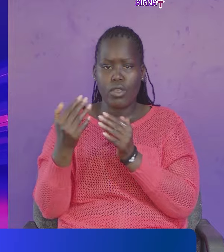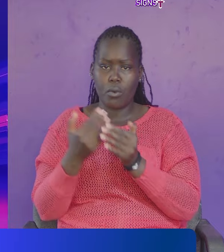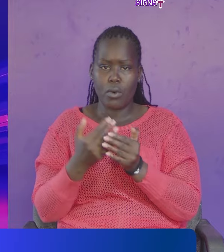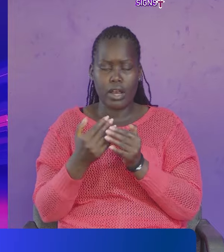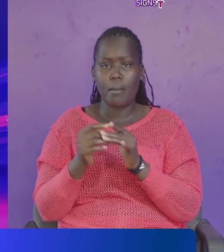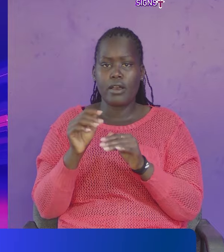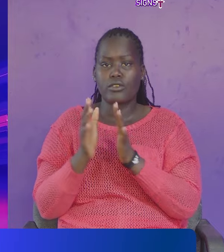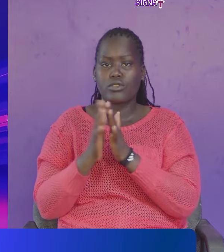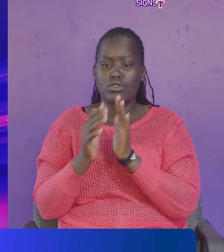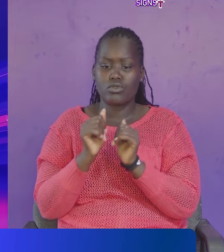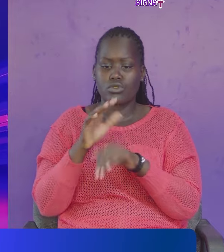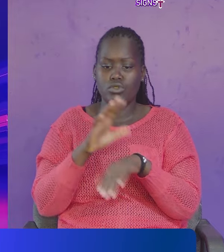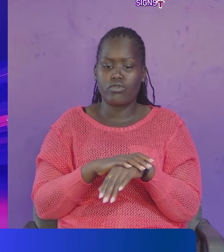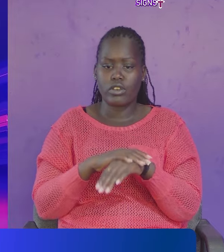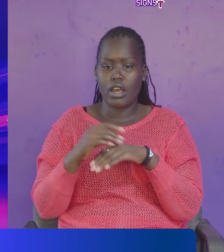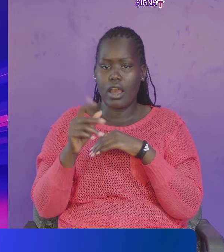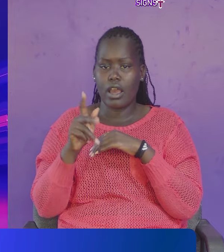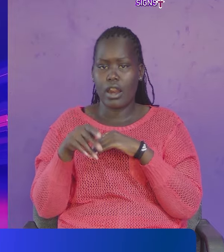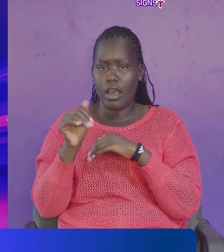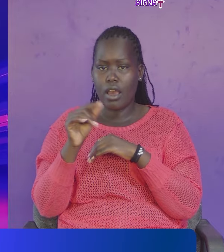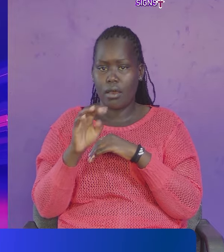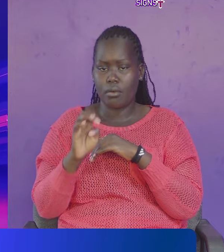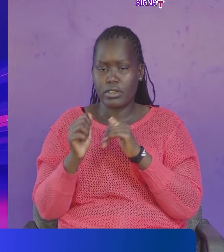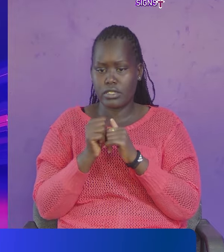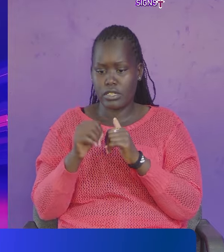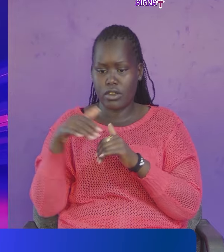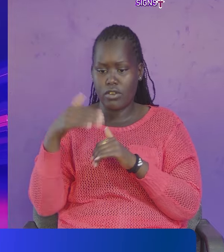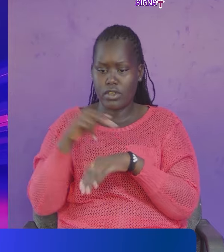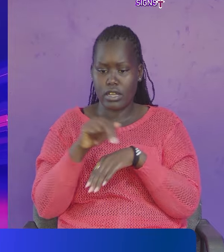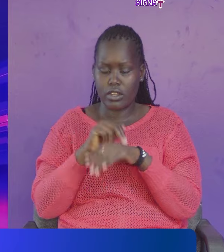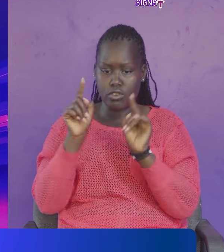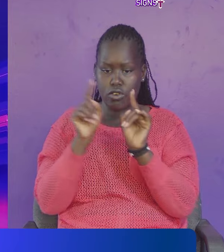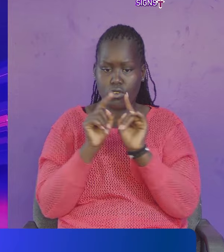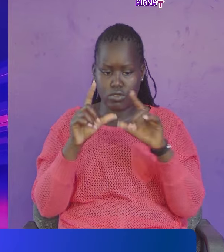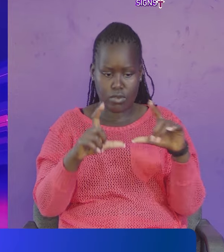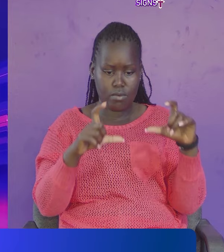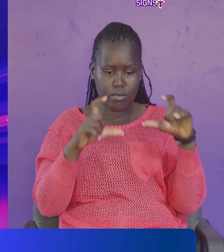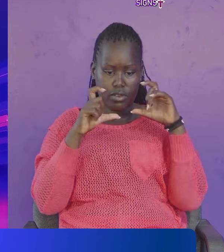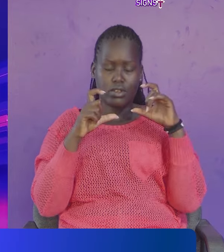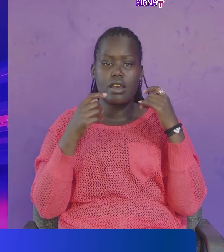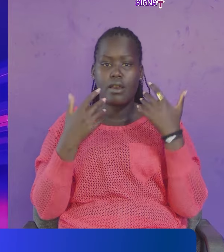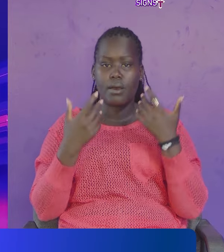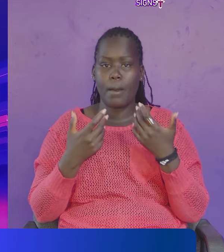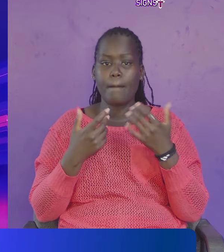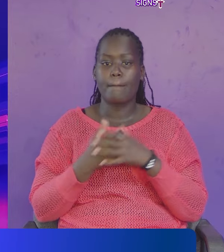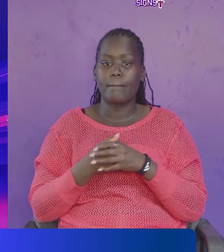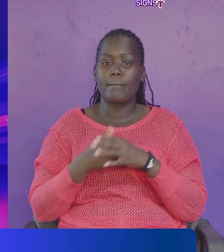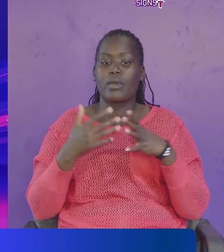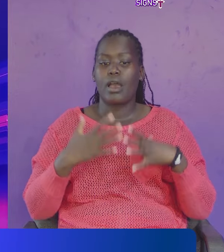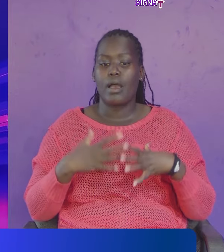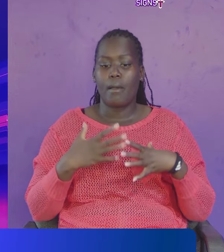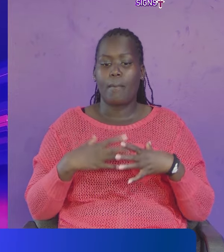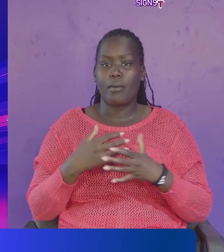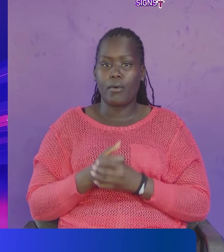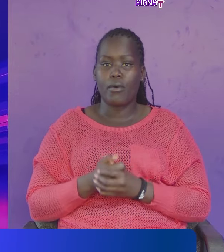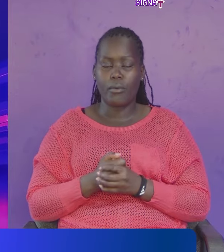find on page 10 of the Daily Nation. Also pictured are people with herds of